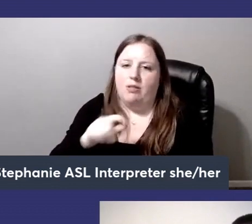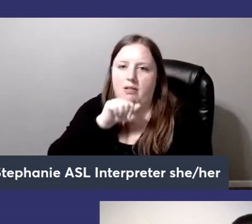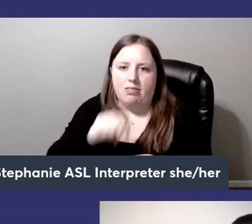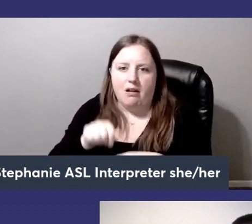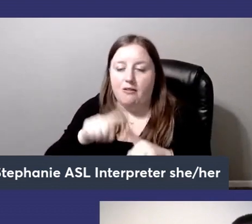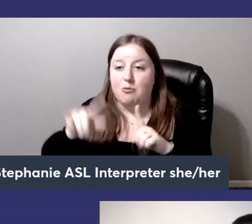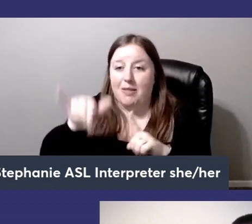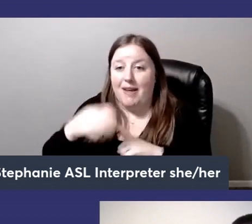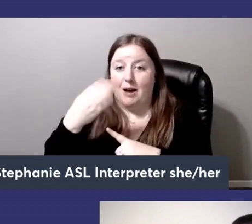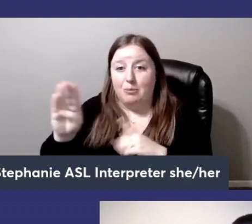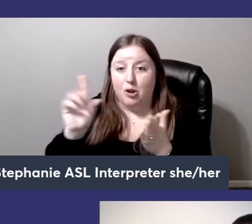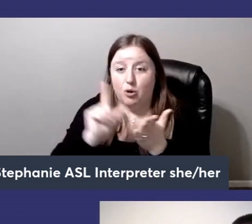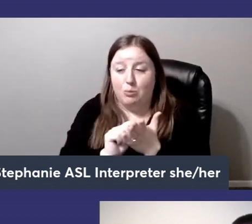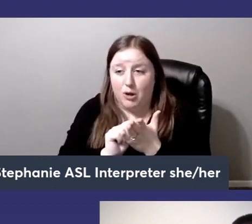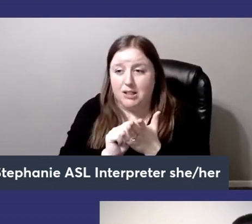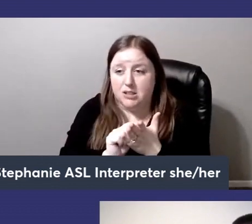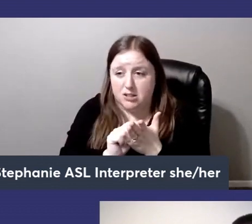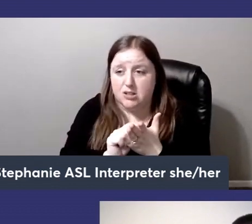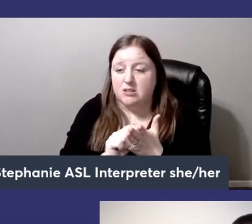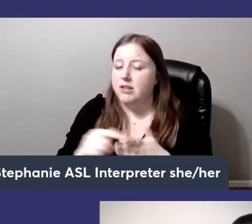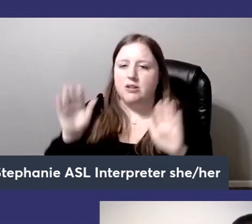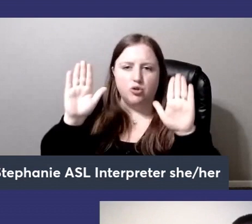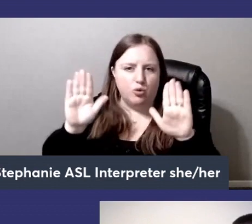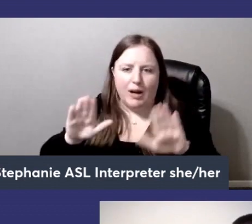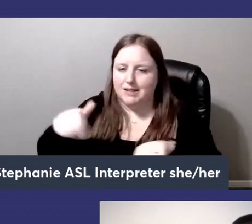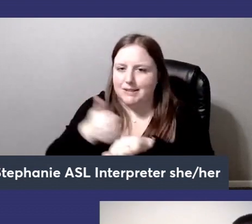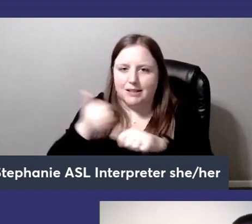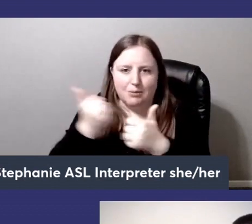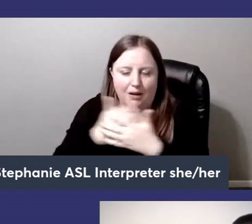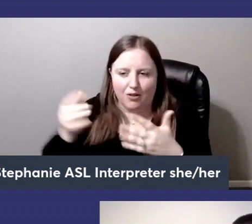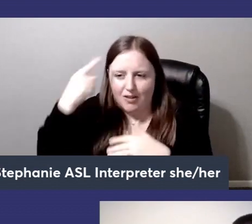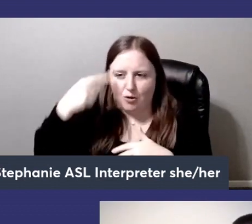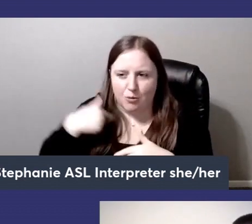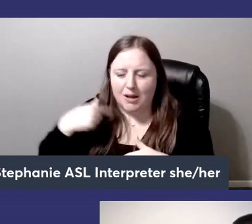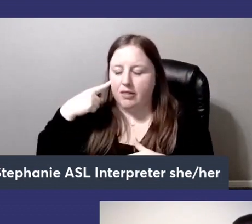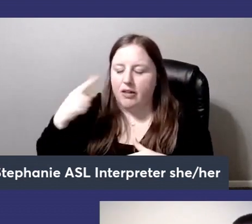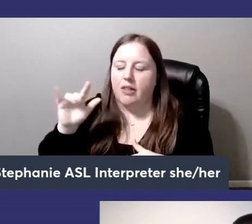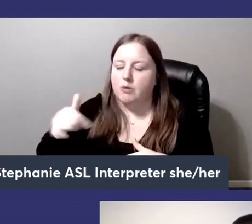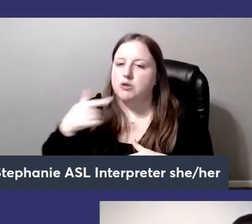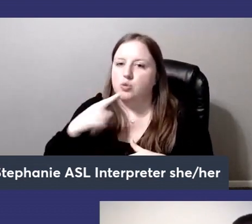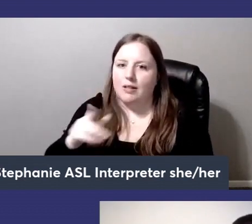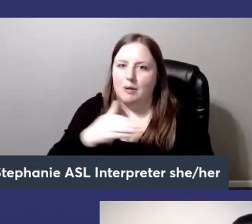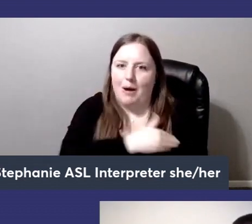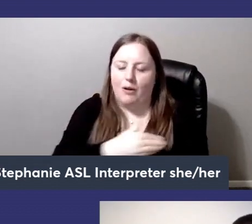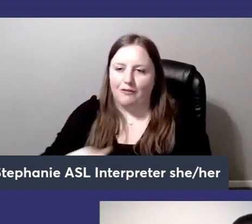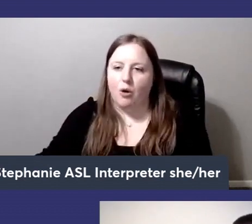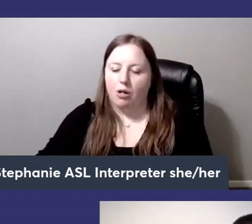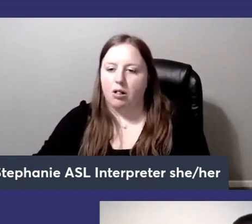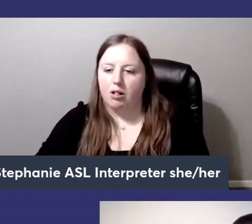that blueprint concept where it sets up everything for me, I thought that was really powerful. Well, not even just